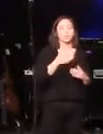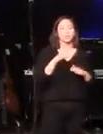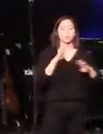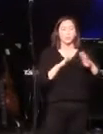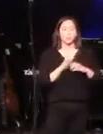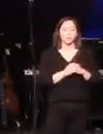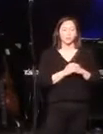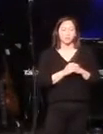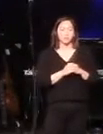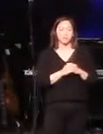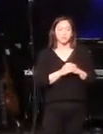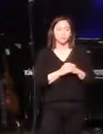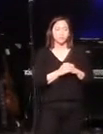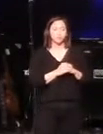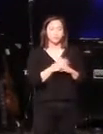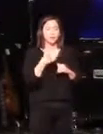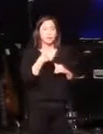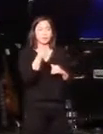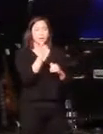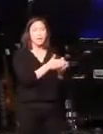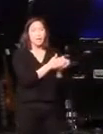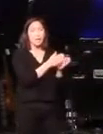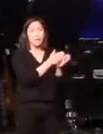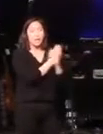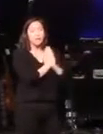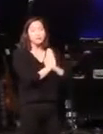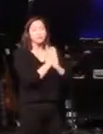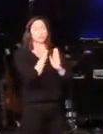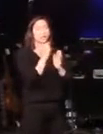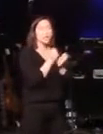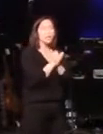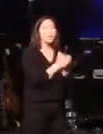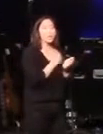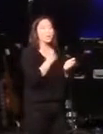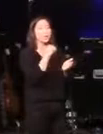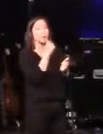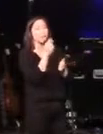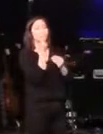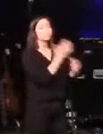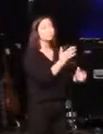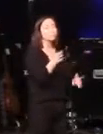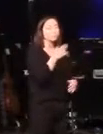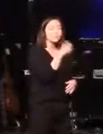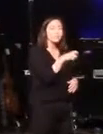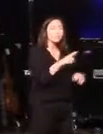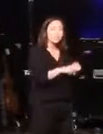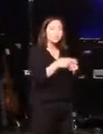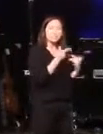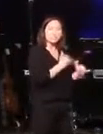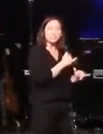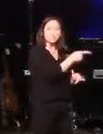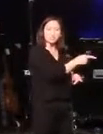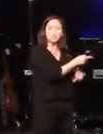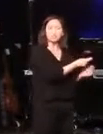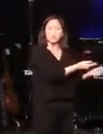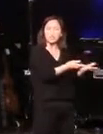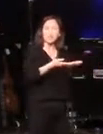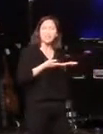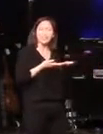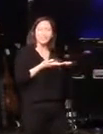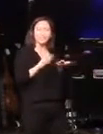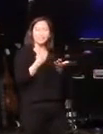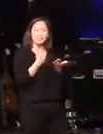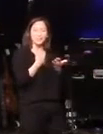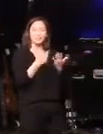I have a need. Yet, because he goes, look, yet you did something. That yet is